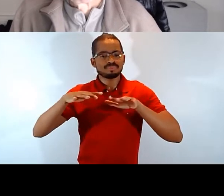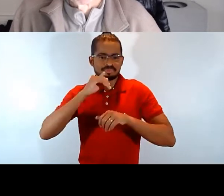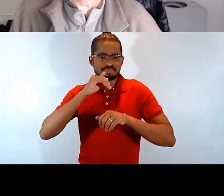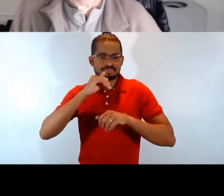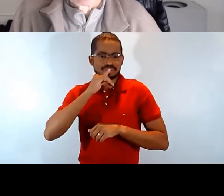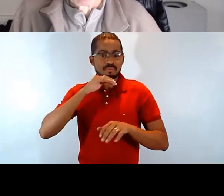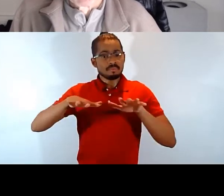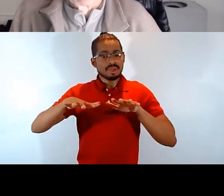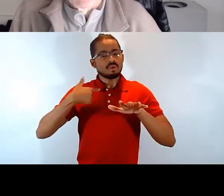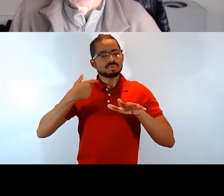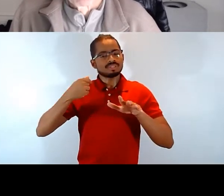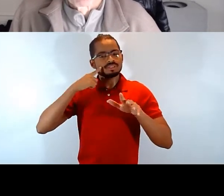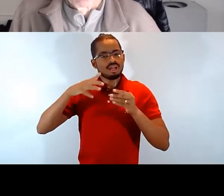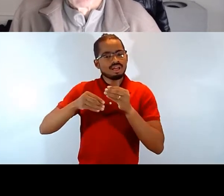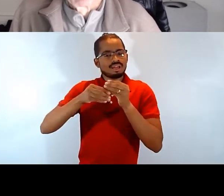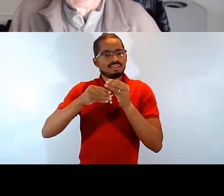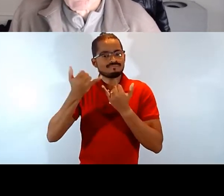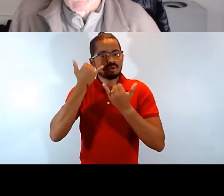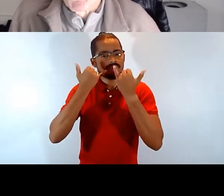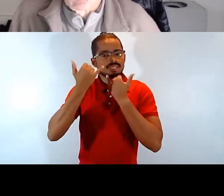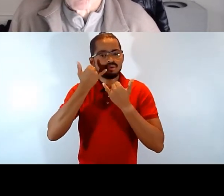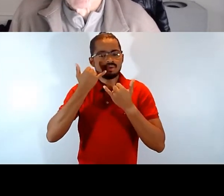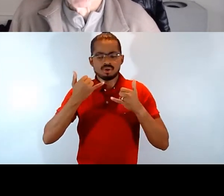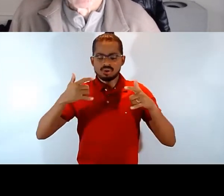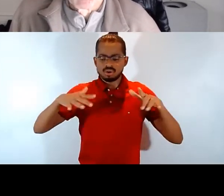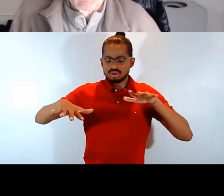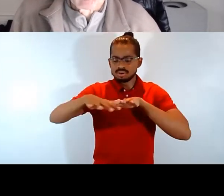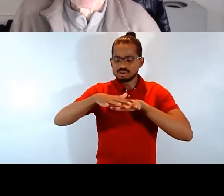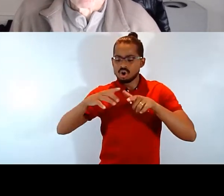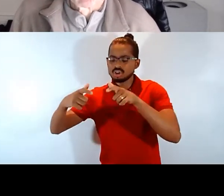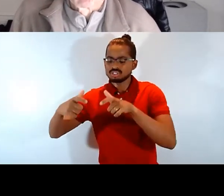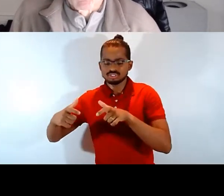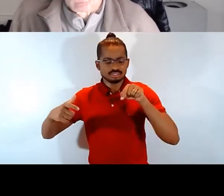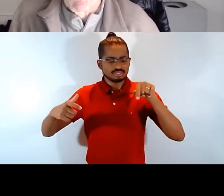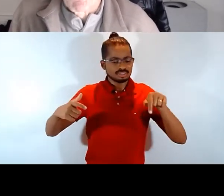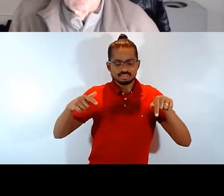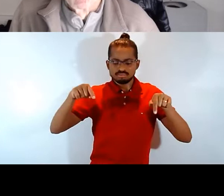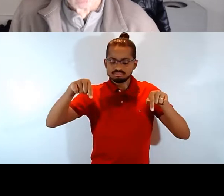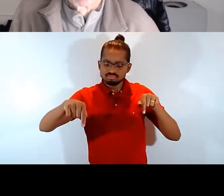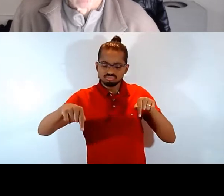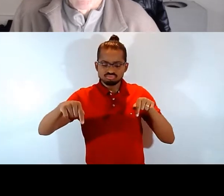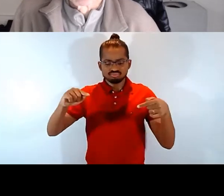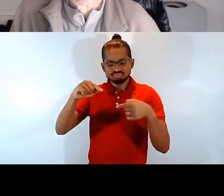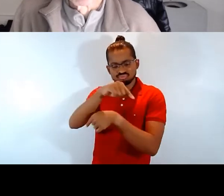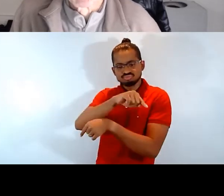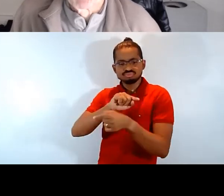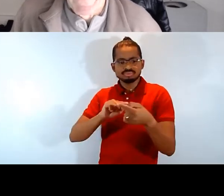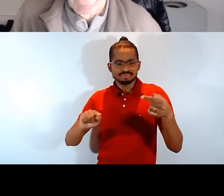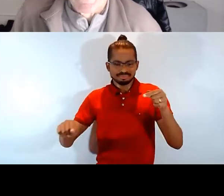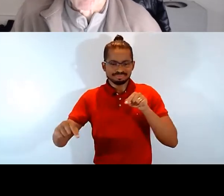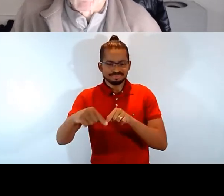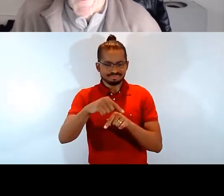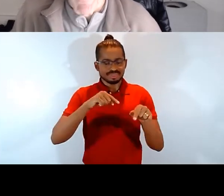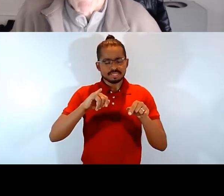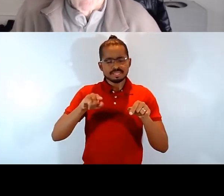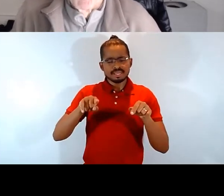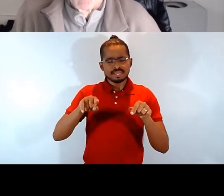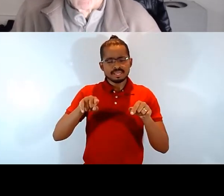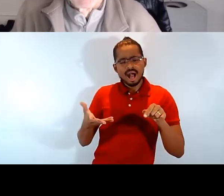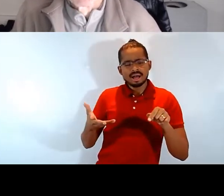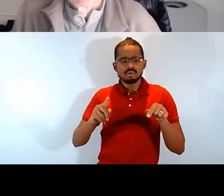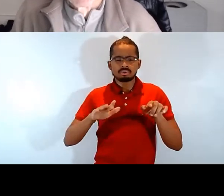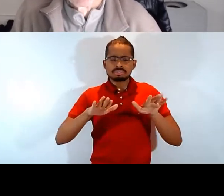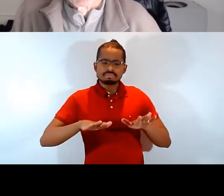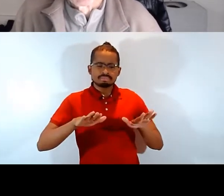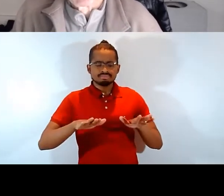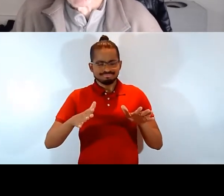some information about their position, the relative position, the direction of the movement, perhaps the speed and the strength of the